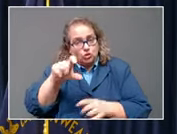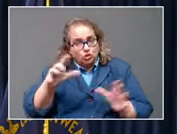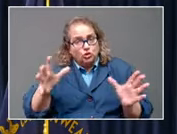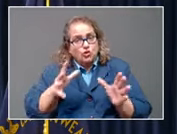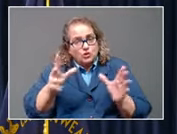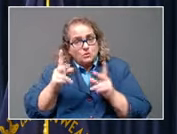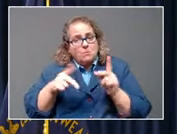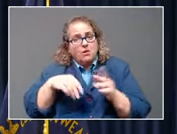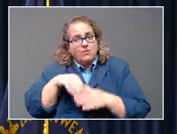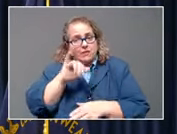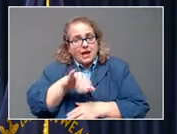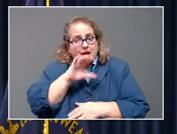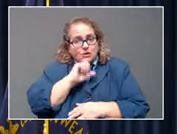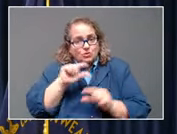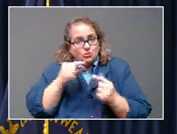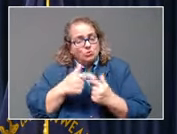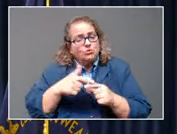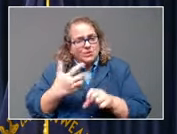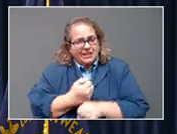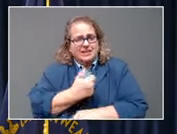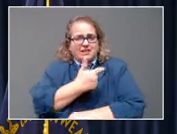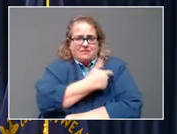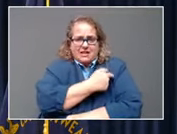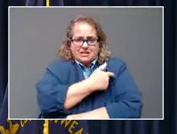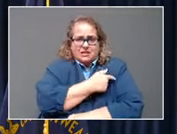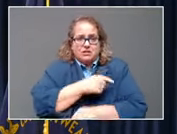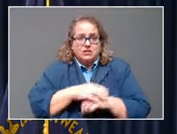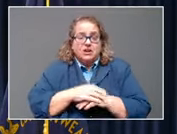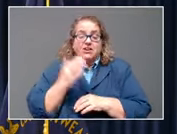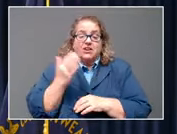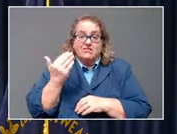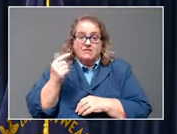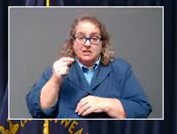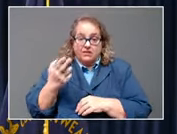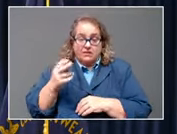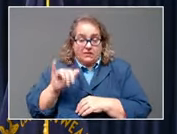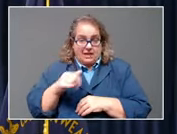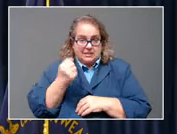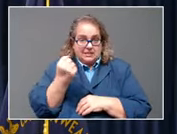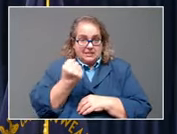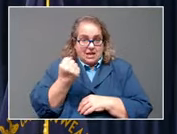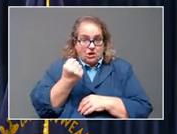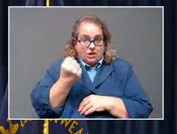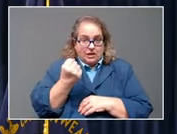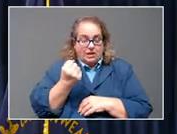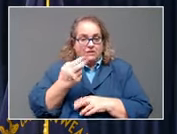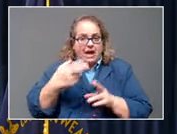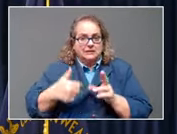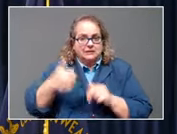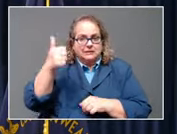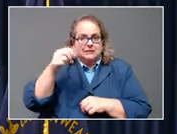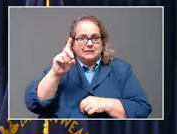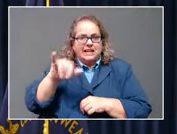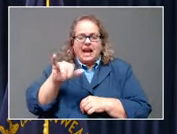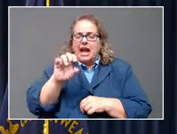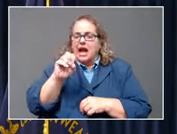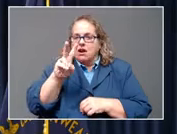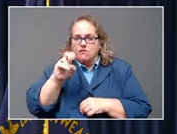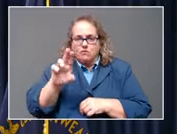get vaccinated. The 15th, that was Saturday, our highest day ever,